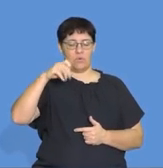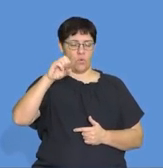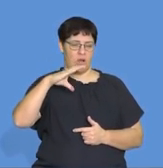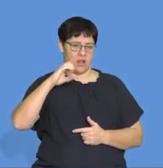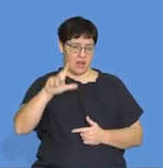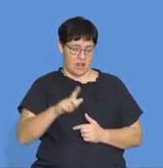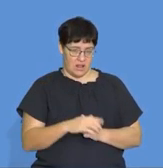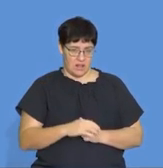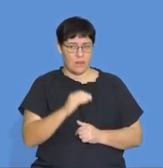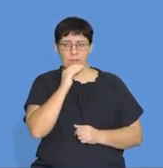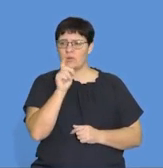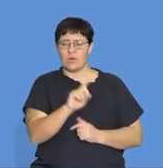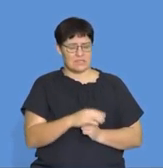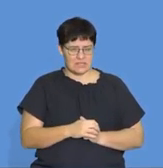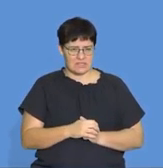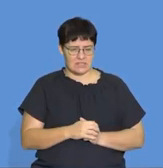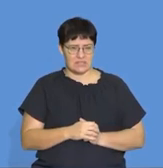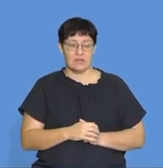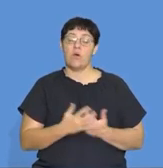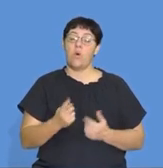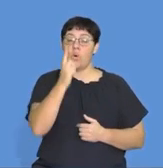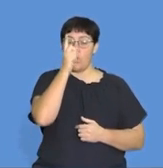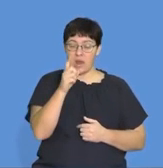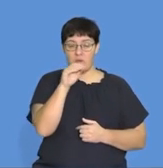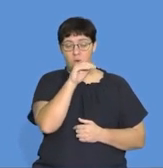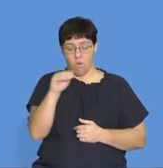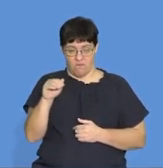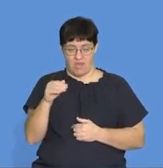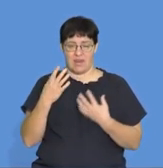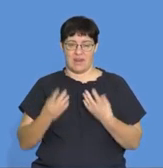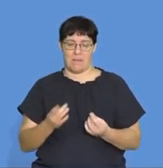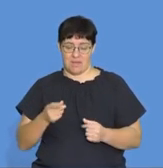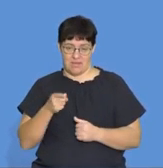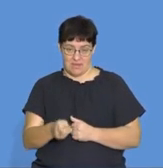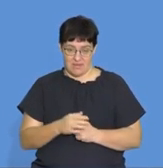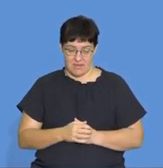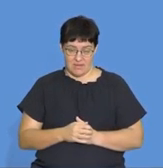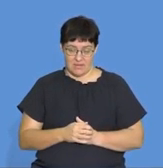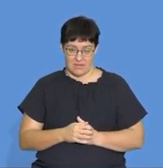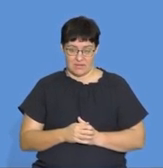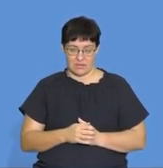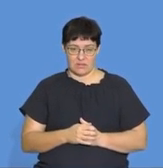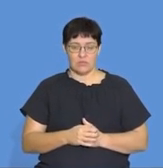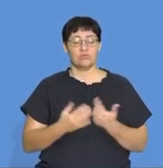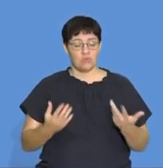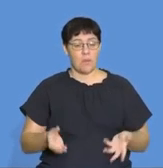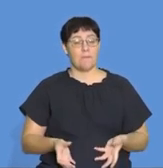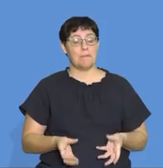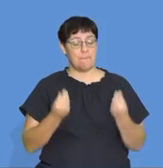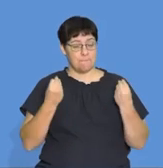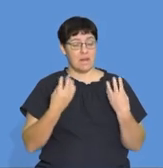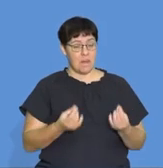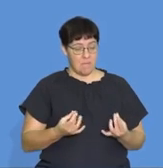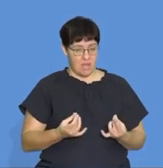the reciprocal will always be written as 1 over the number. So to get a reciprocal of a number,